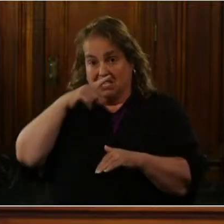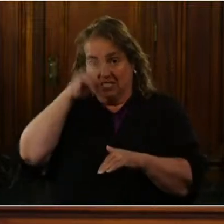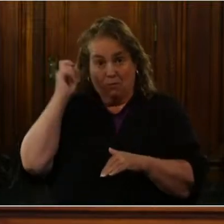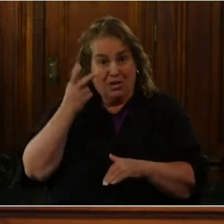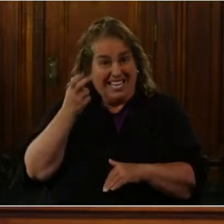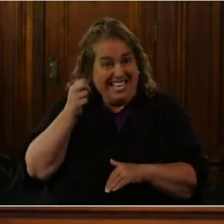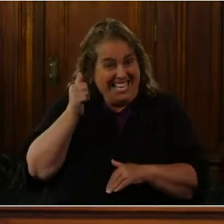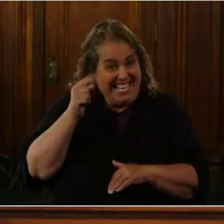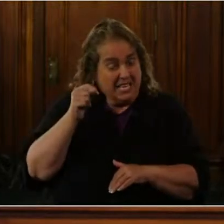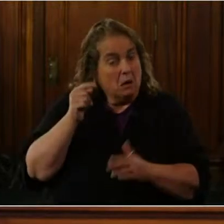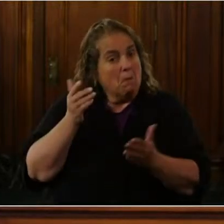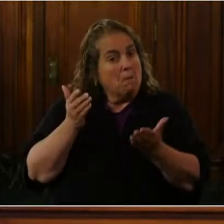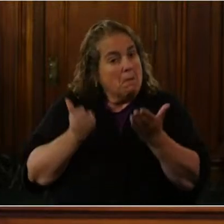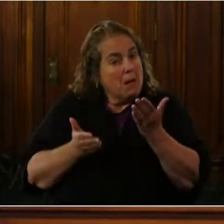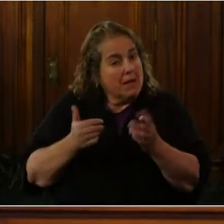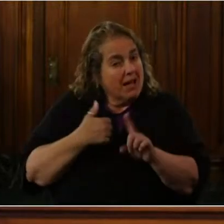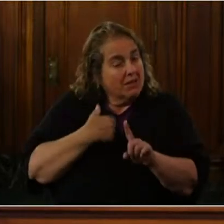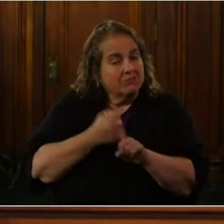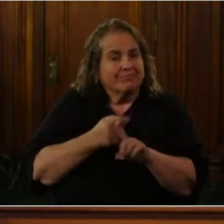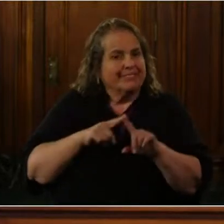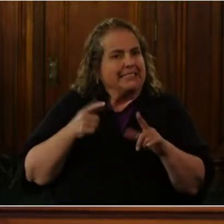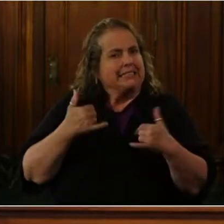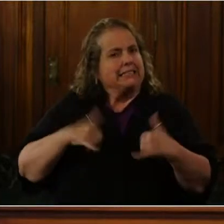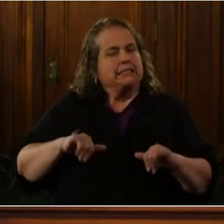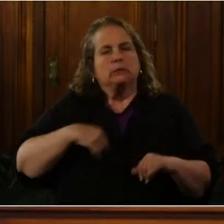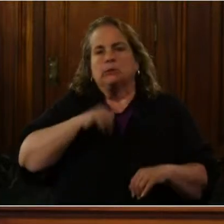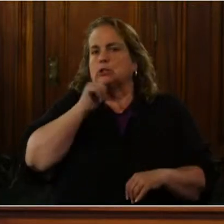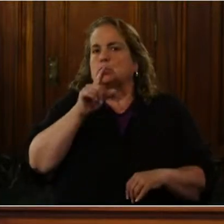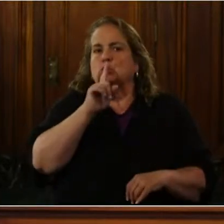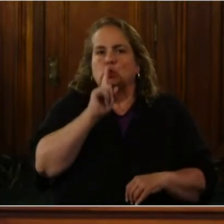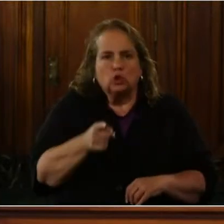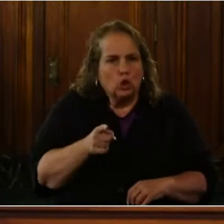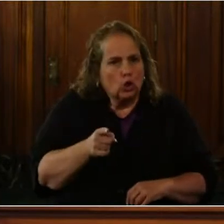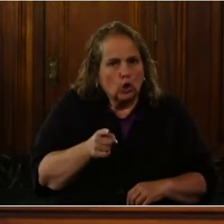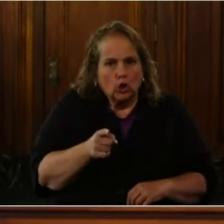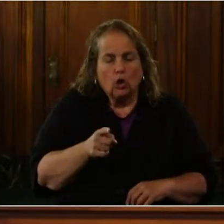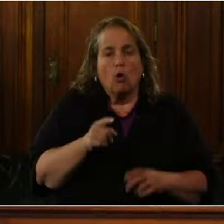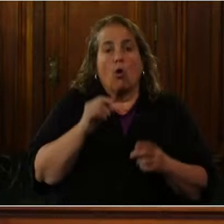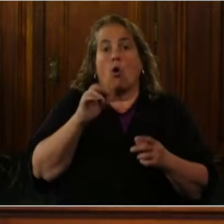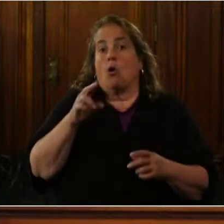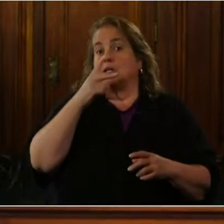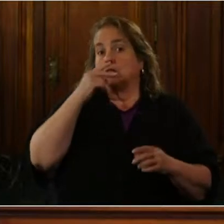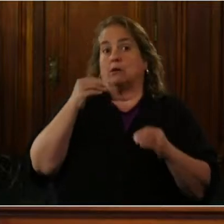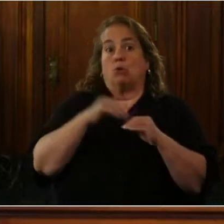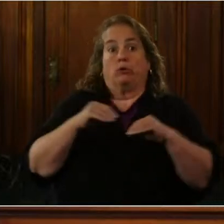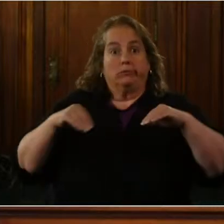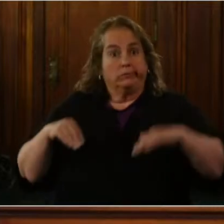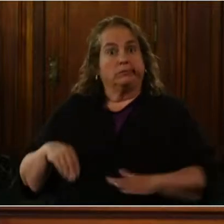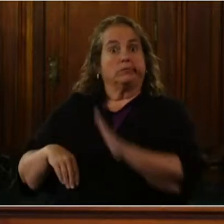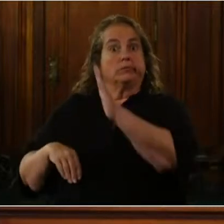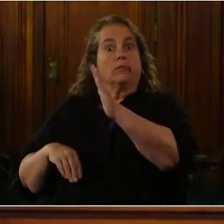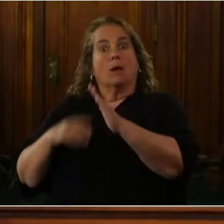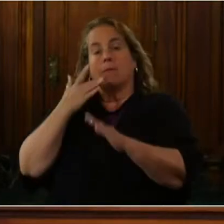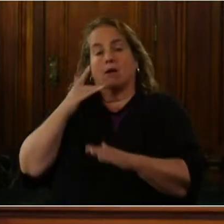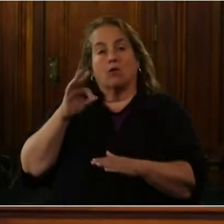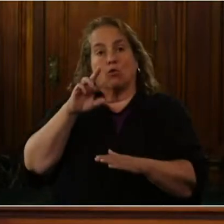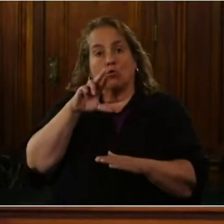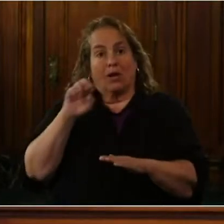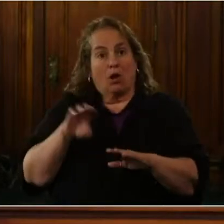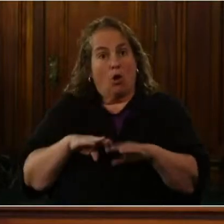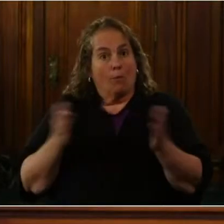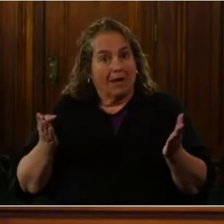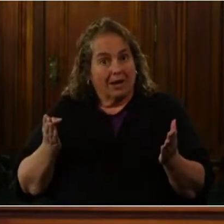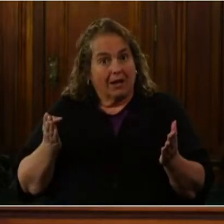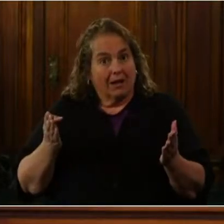could have an impact on it, though we're not certain that that's the case. Or we could see a resurgence in it because of reopening. So there's